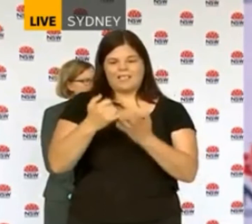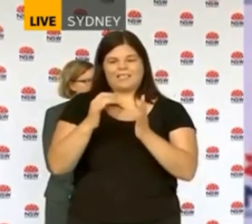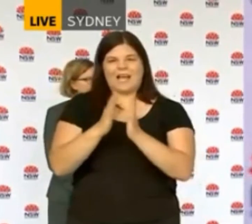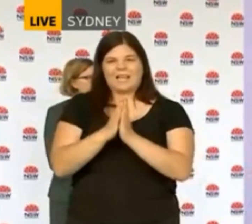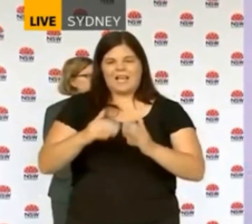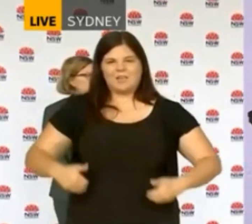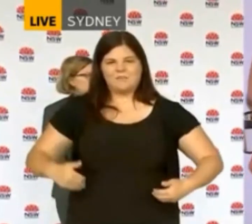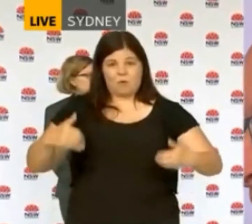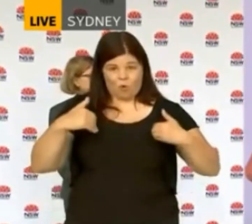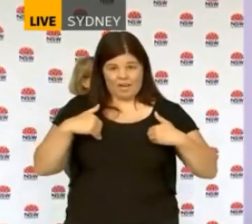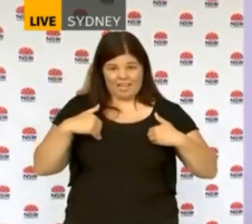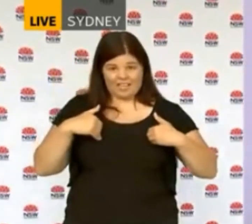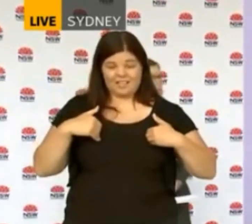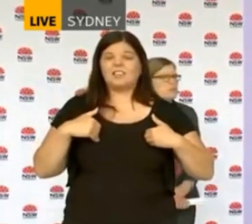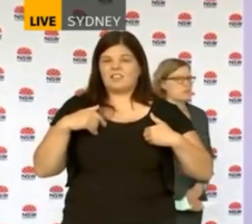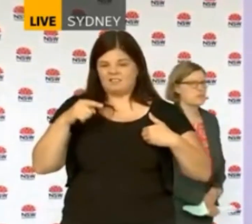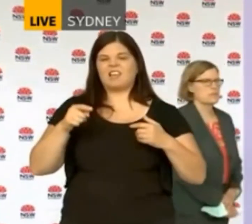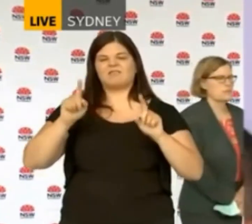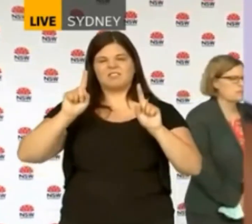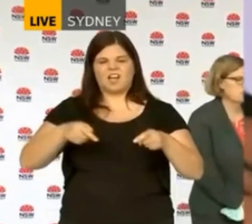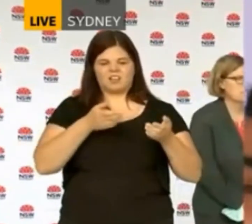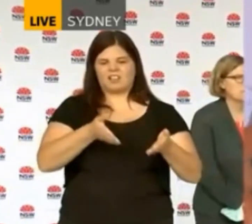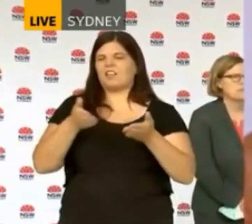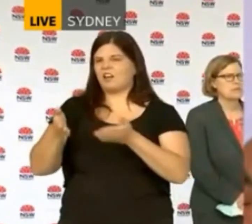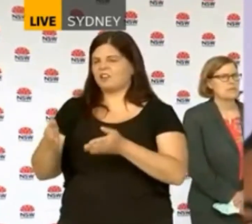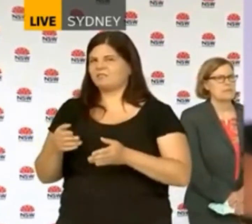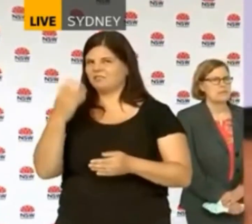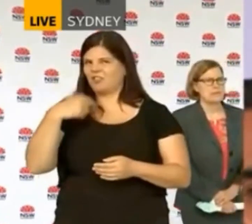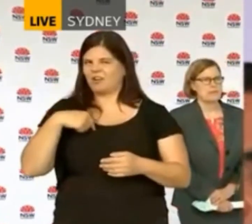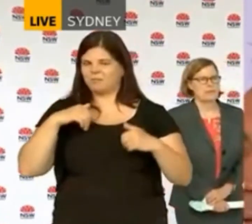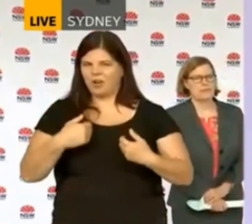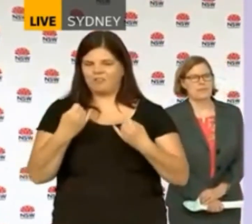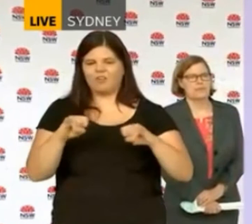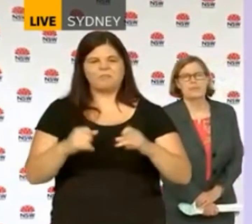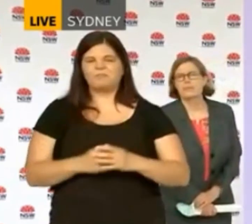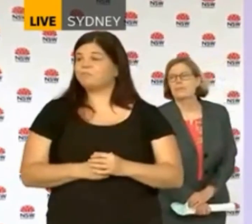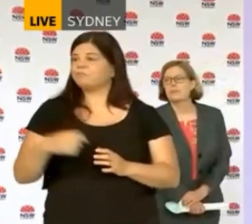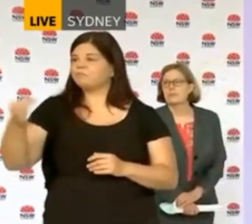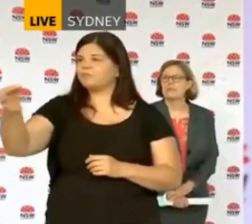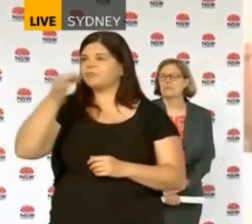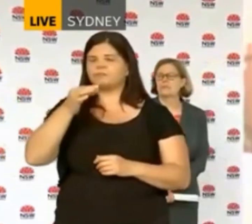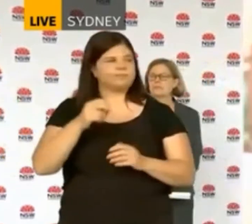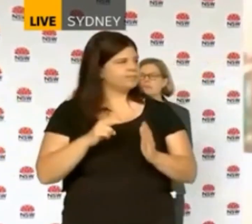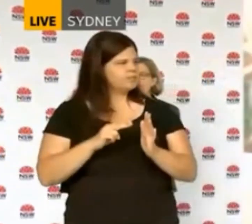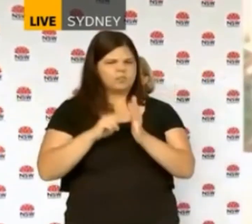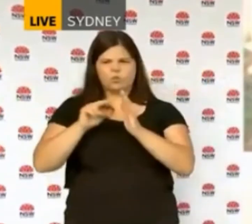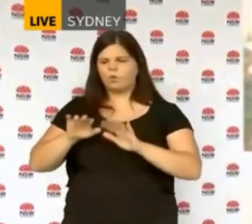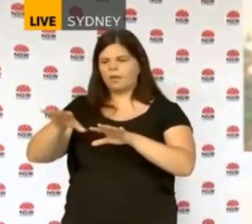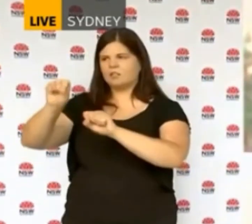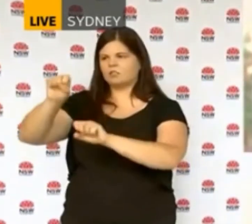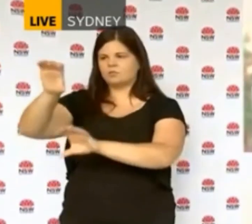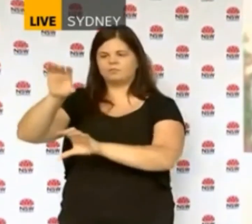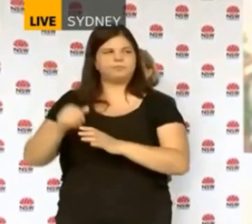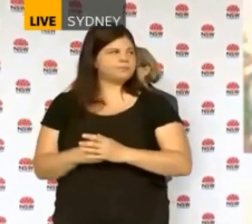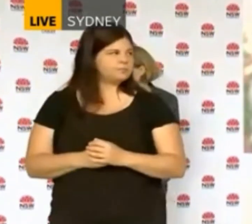little too long working hours at the moment. Sorry, Dr. Chan. About the Northern Beaches. Question for you about the Northern Beaches.